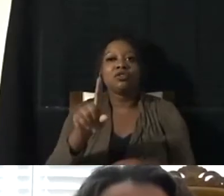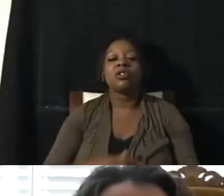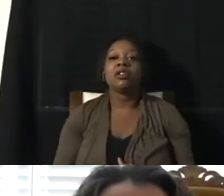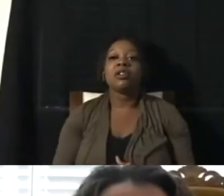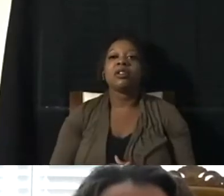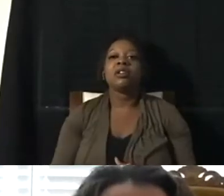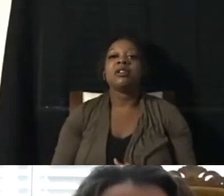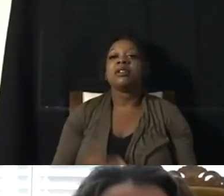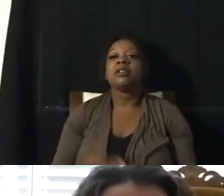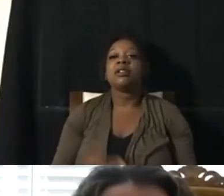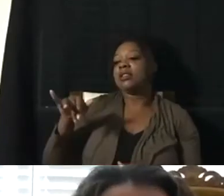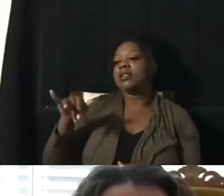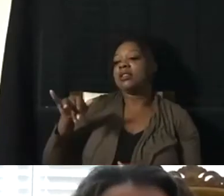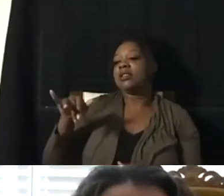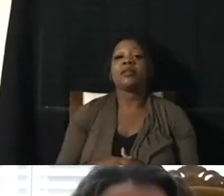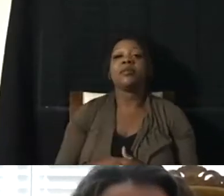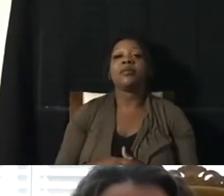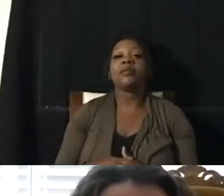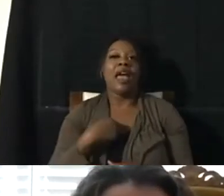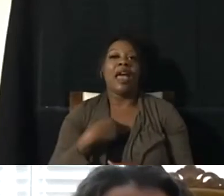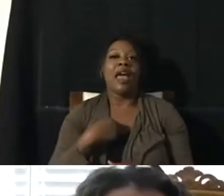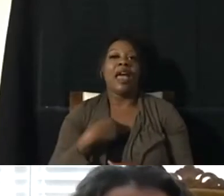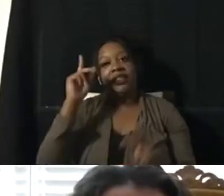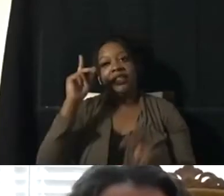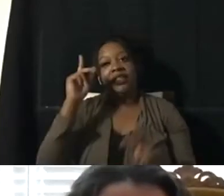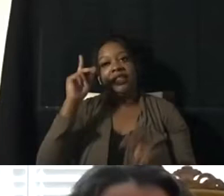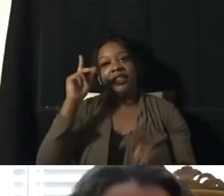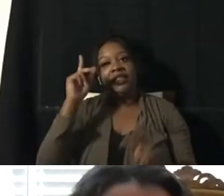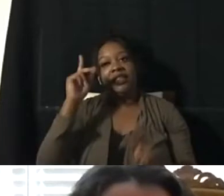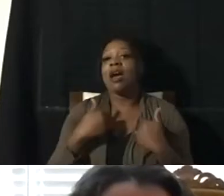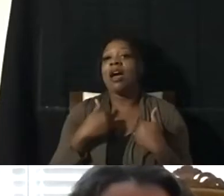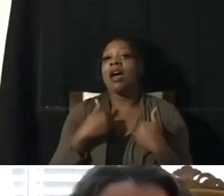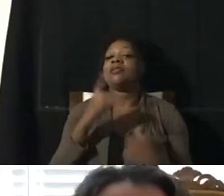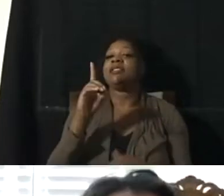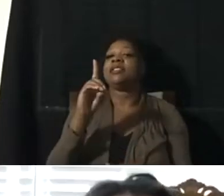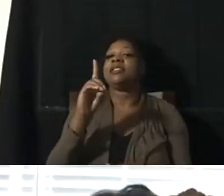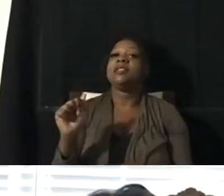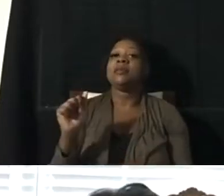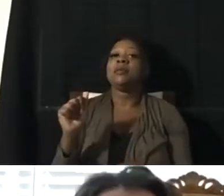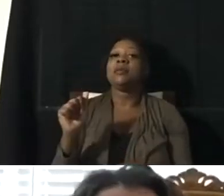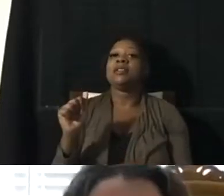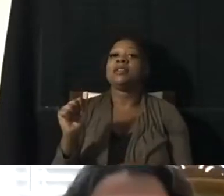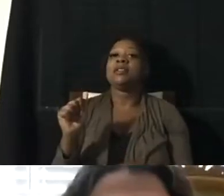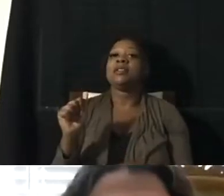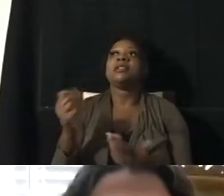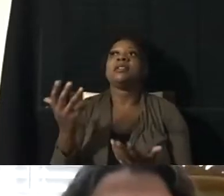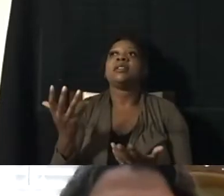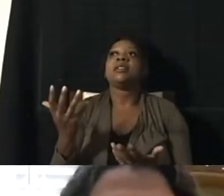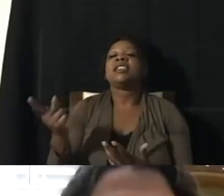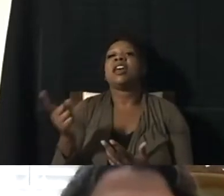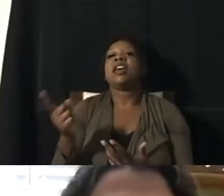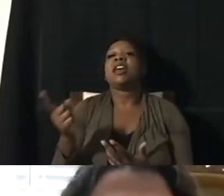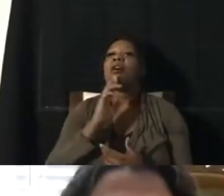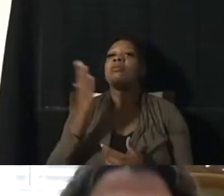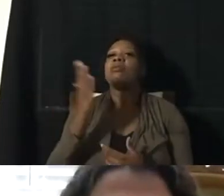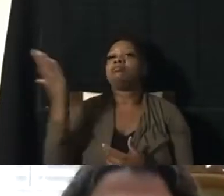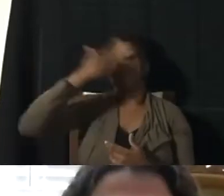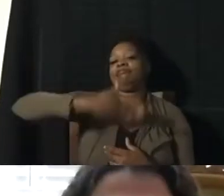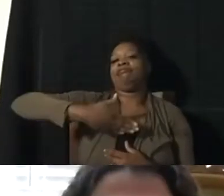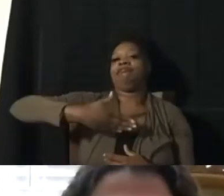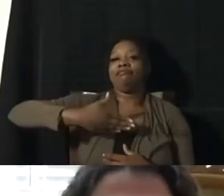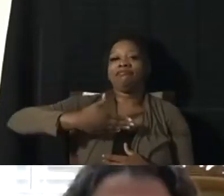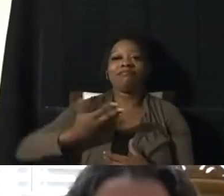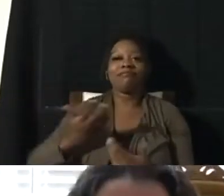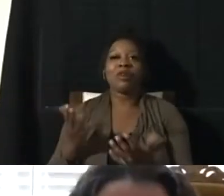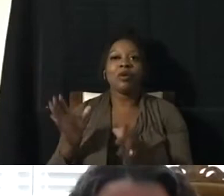think people with disabilities are considered the invisible minority. I don't think journalists are putting